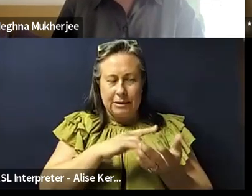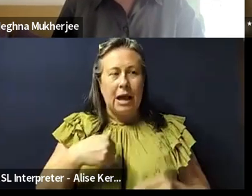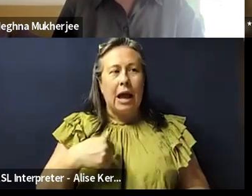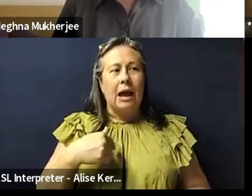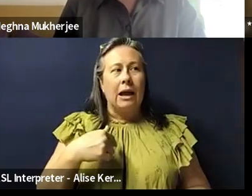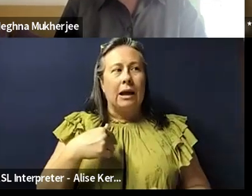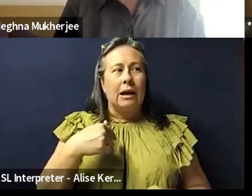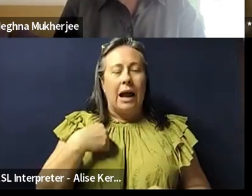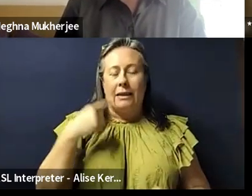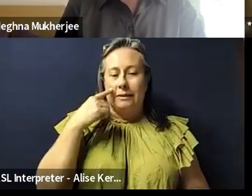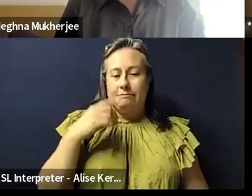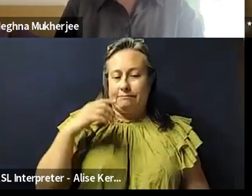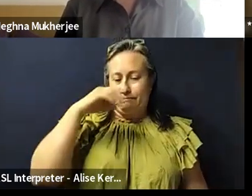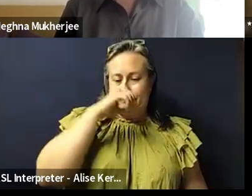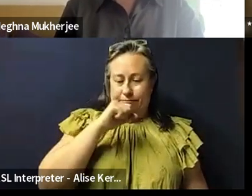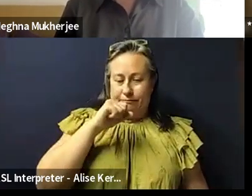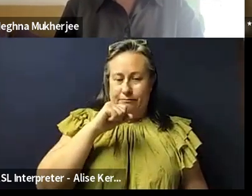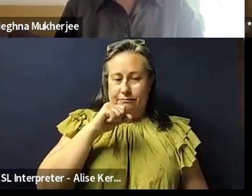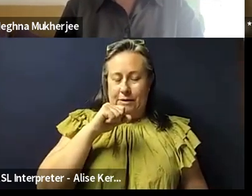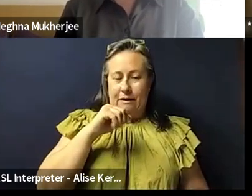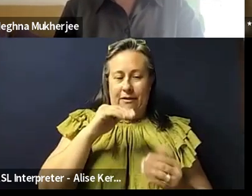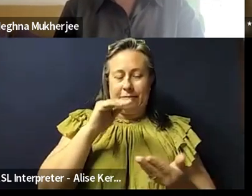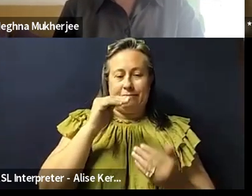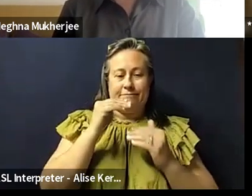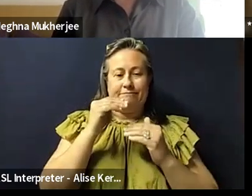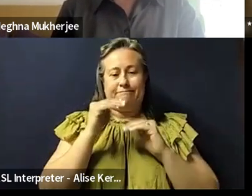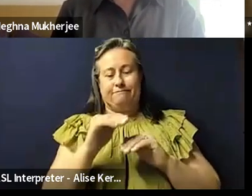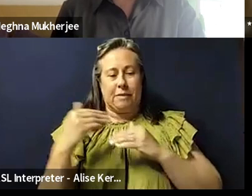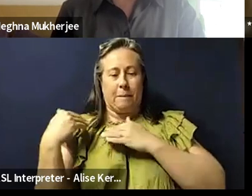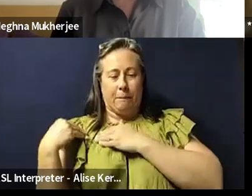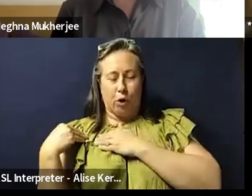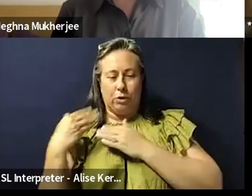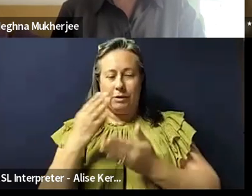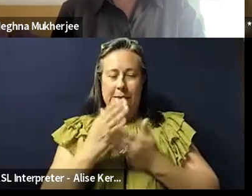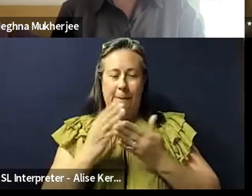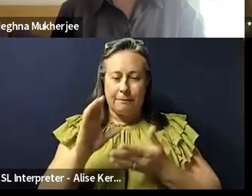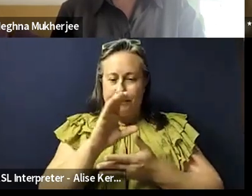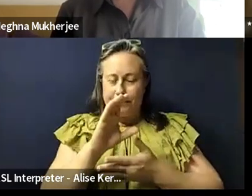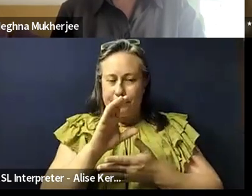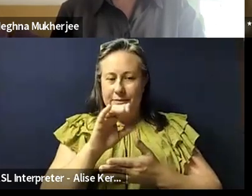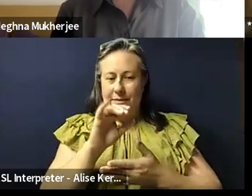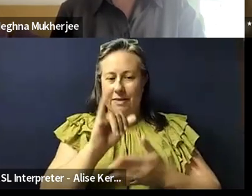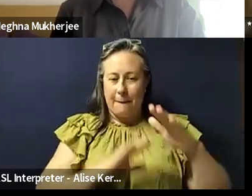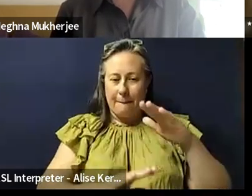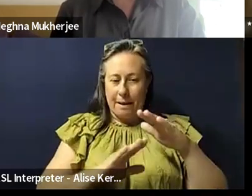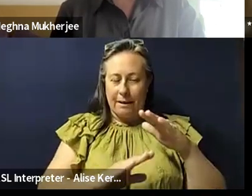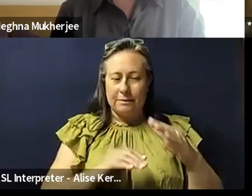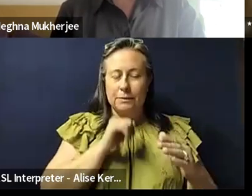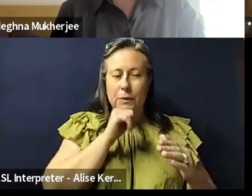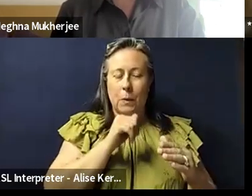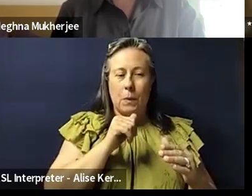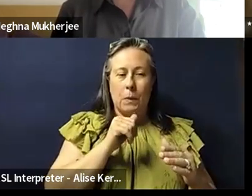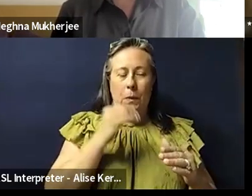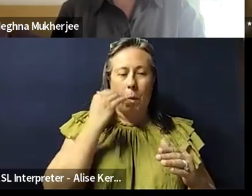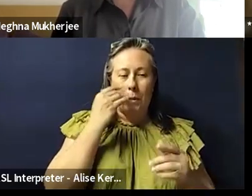that the assumptions of a lack of burden, you know, there's certainly some criterion upon which that's based, and we don't necessarily know